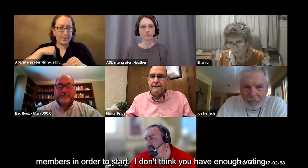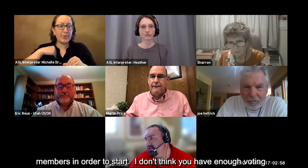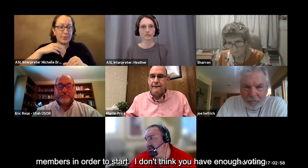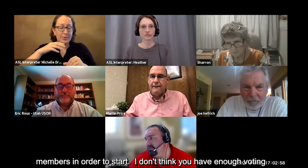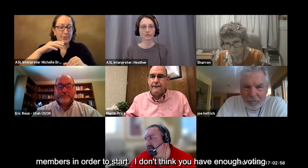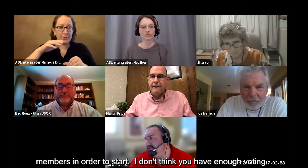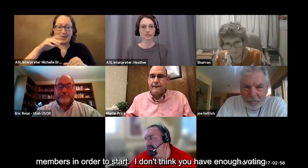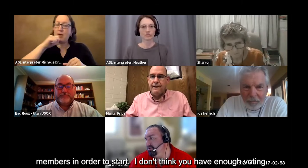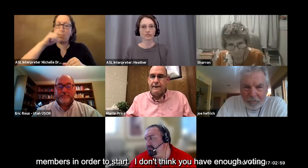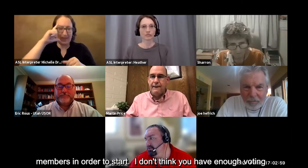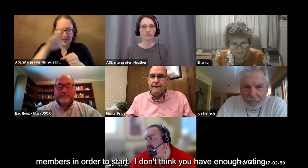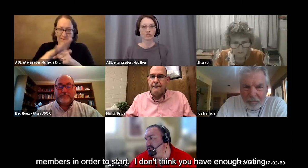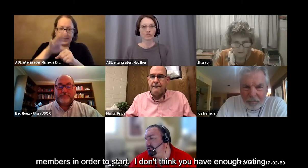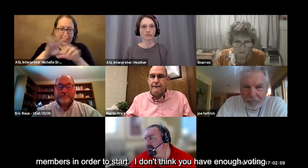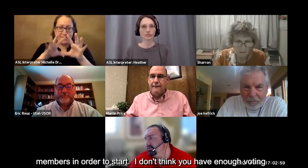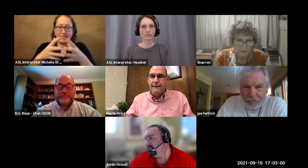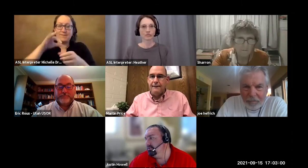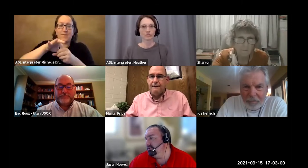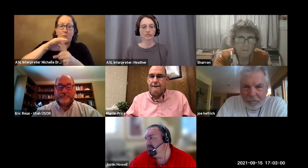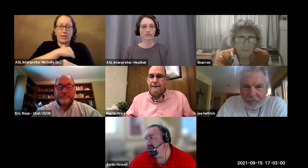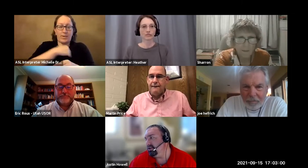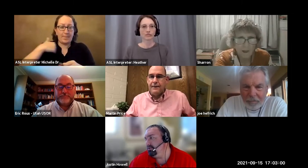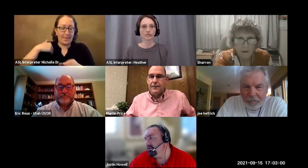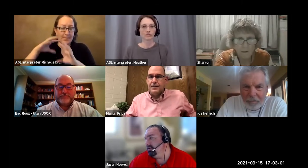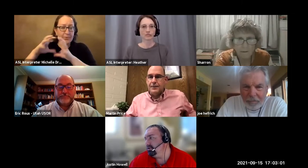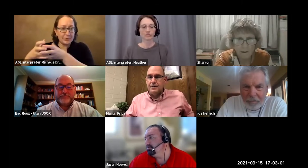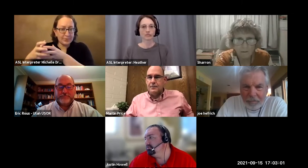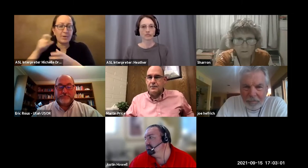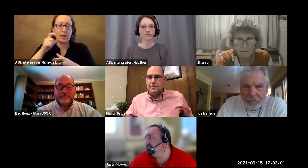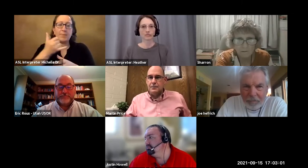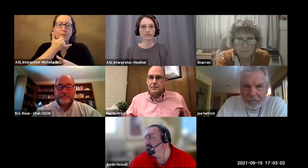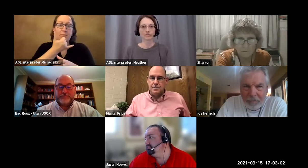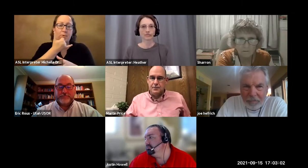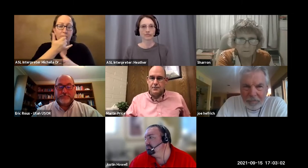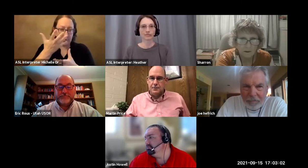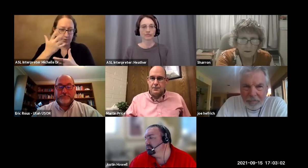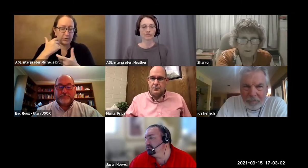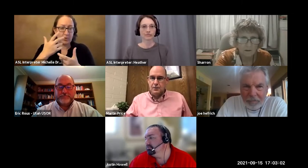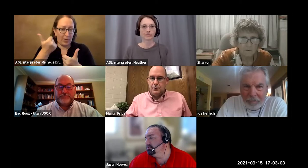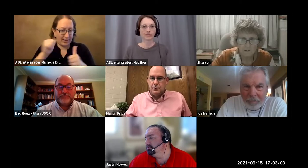I don't think you have enough voting members, but I could be wrong.